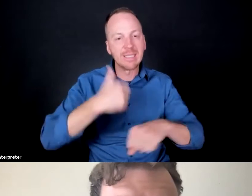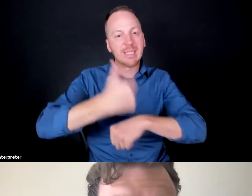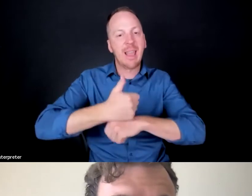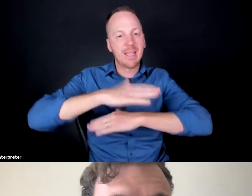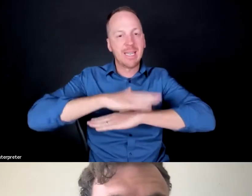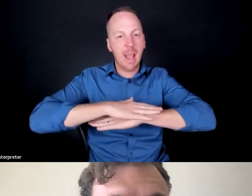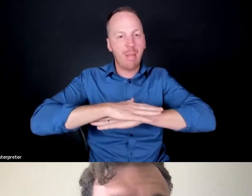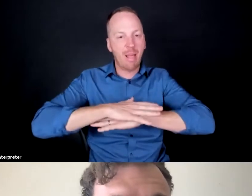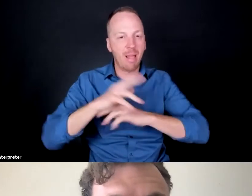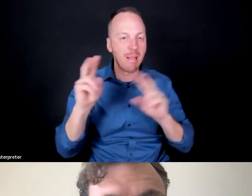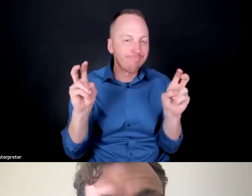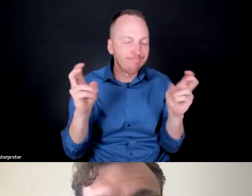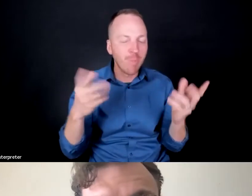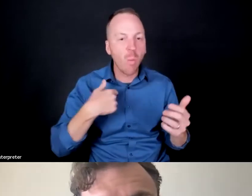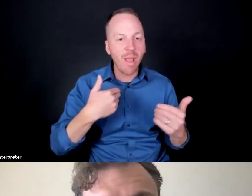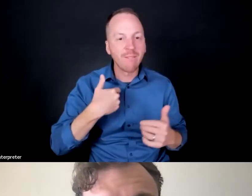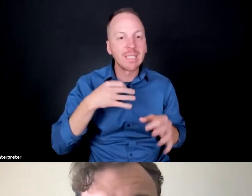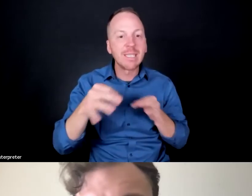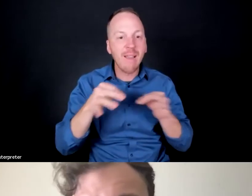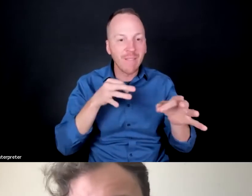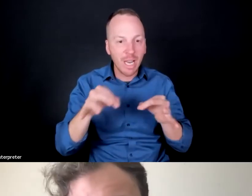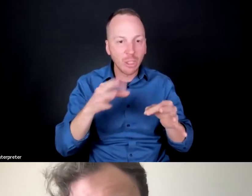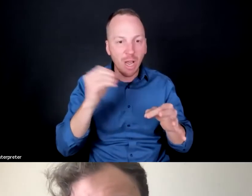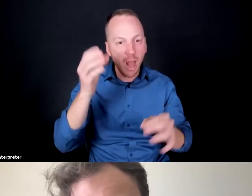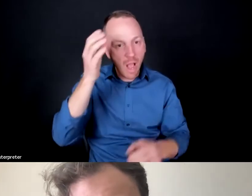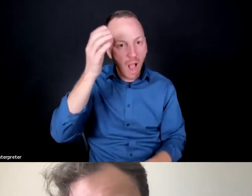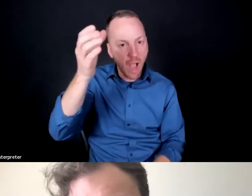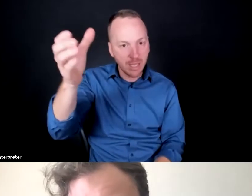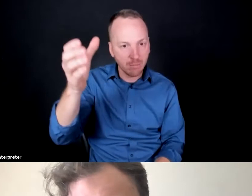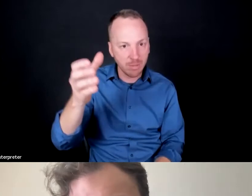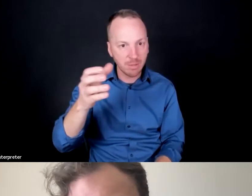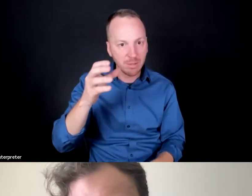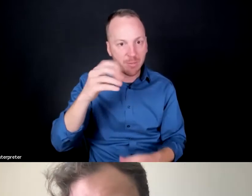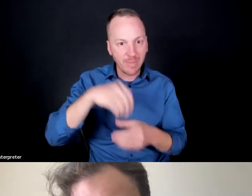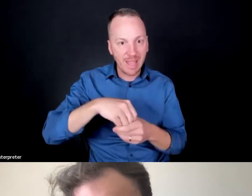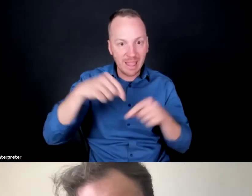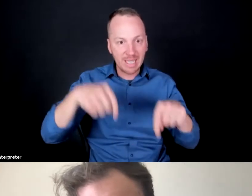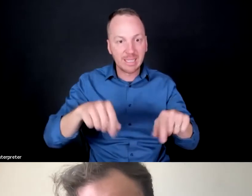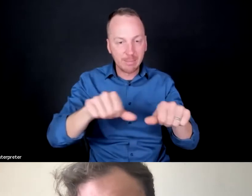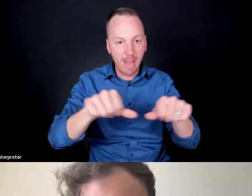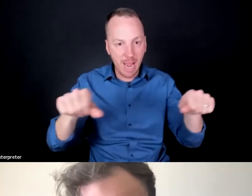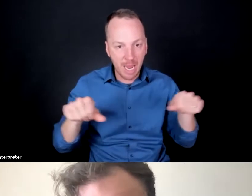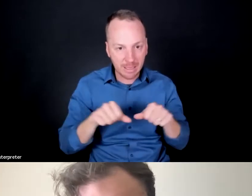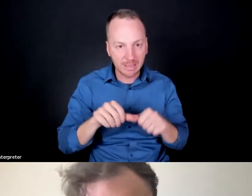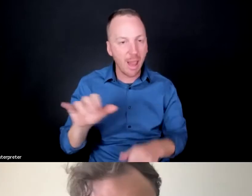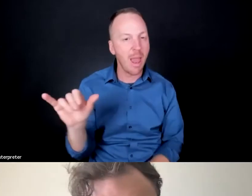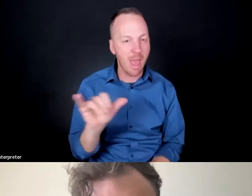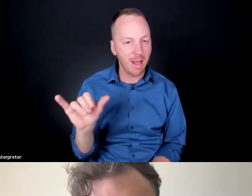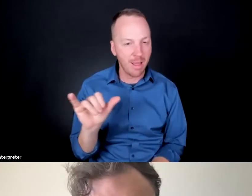so to speak. We have definitions and also concepts, right? So in this space, it's